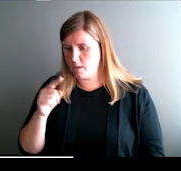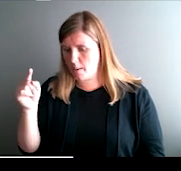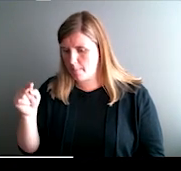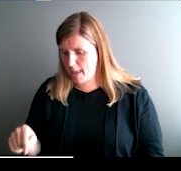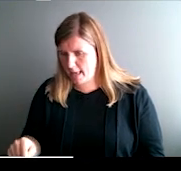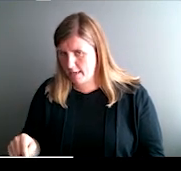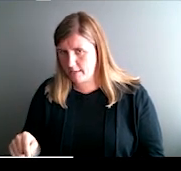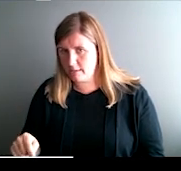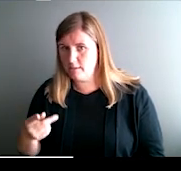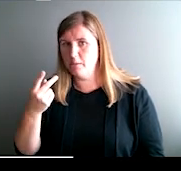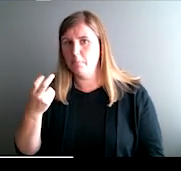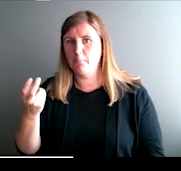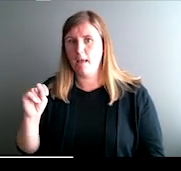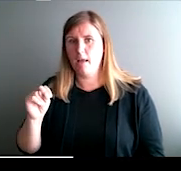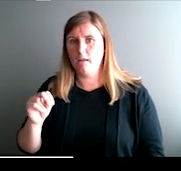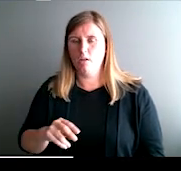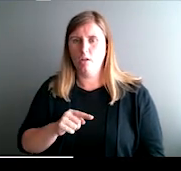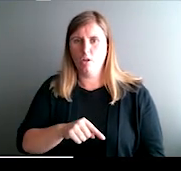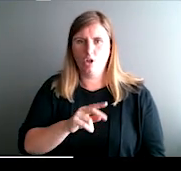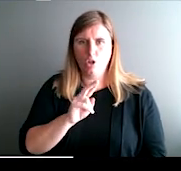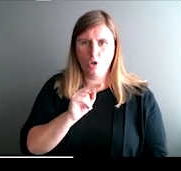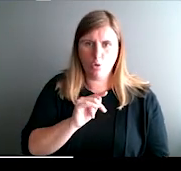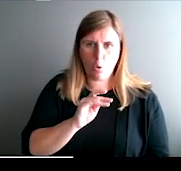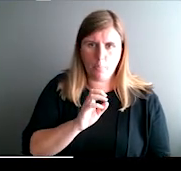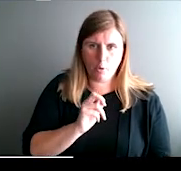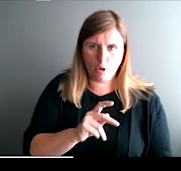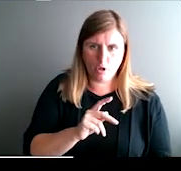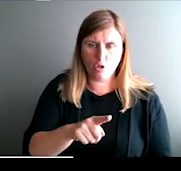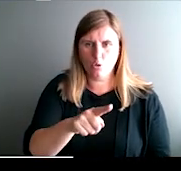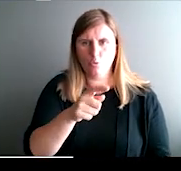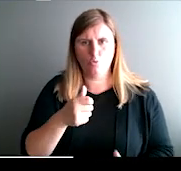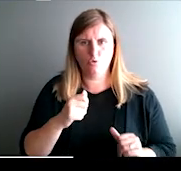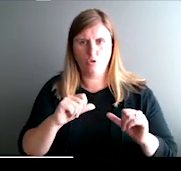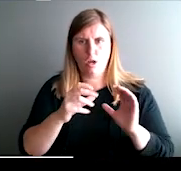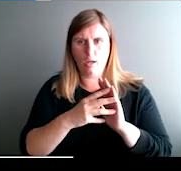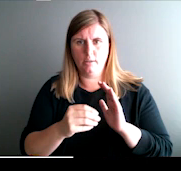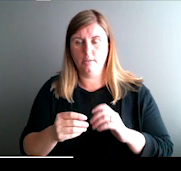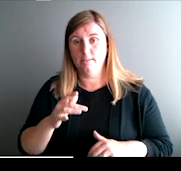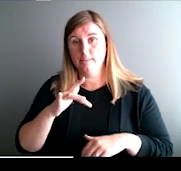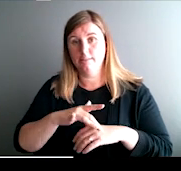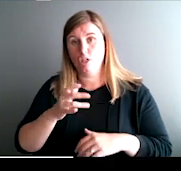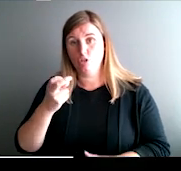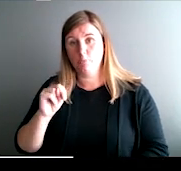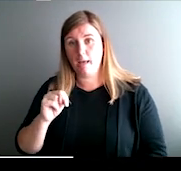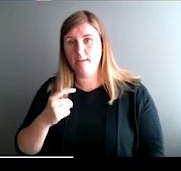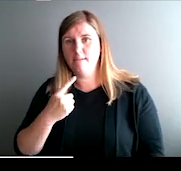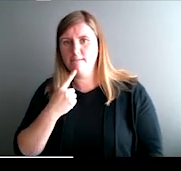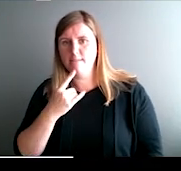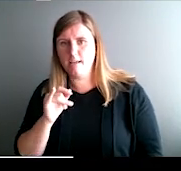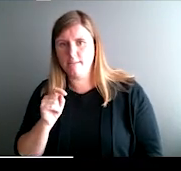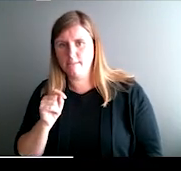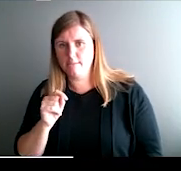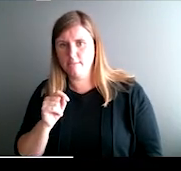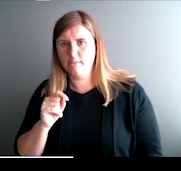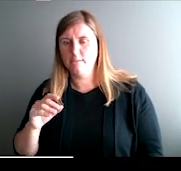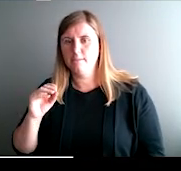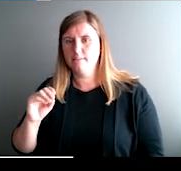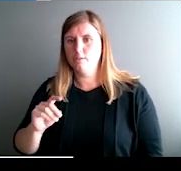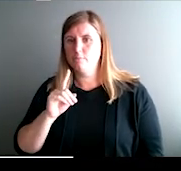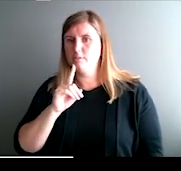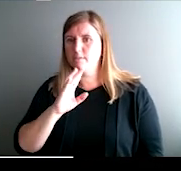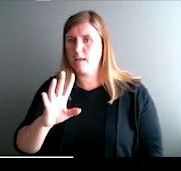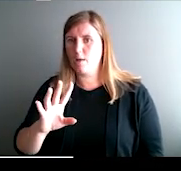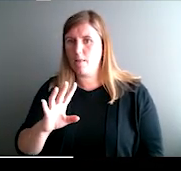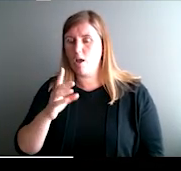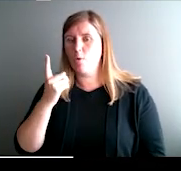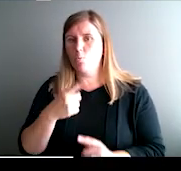Pen, notebook. You try, touch pen, say it, and teach them to say out loud what